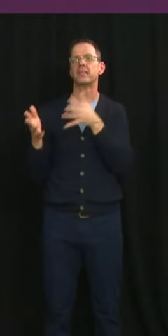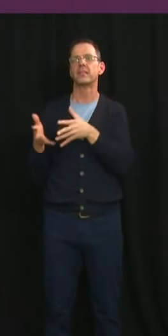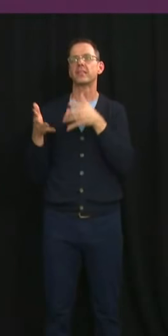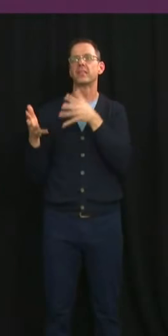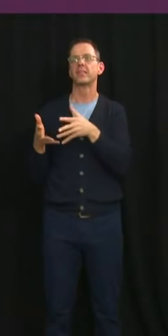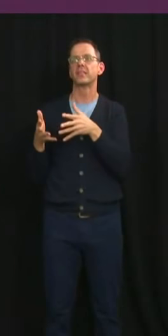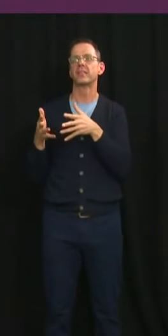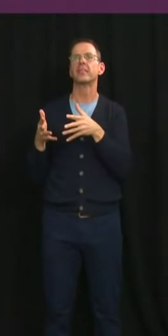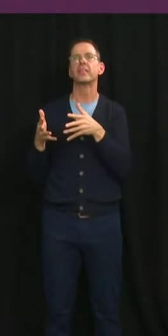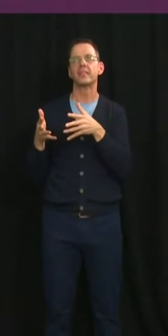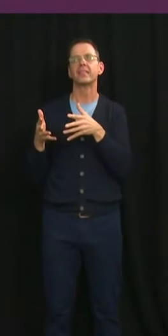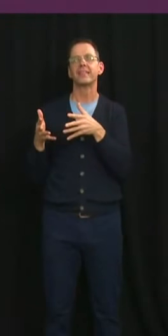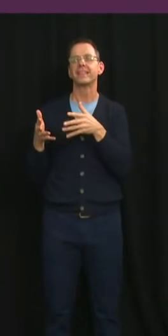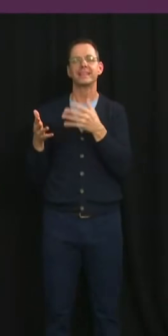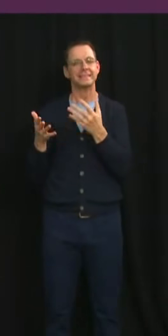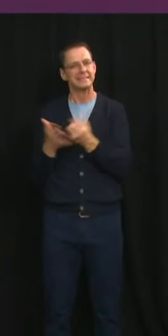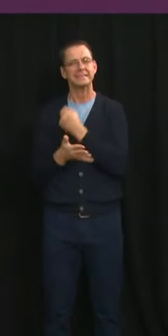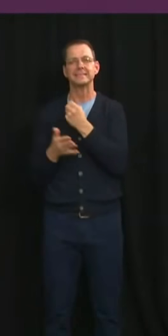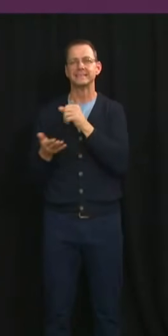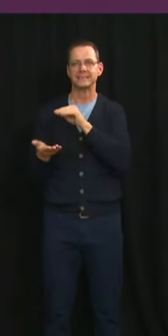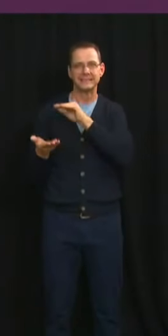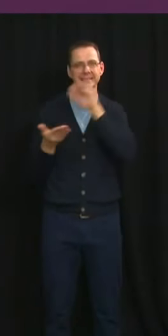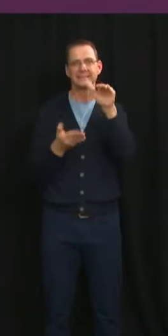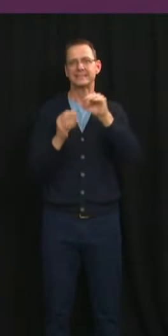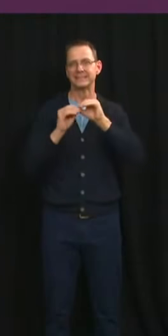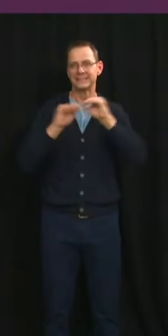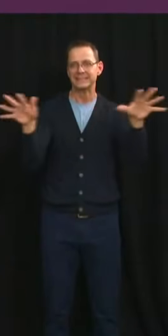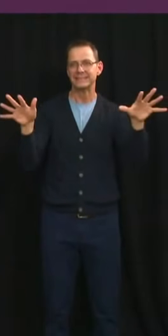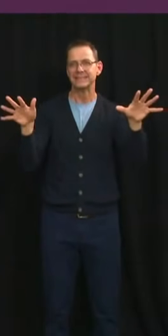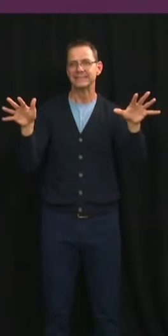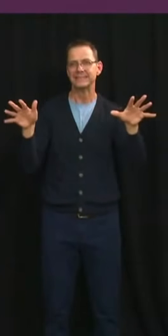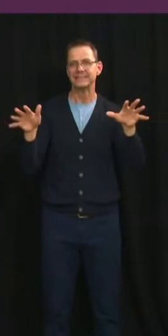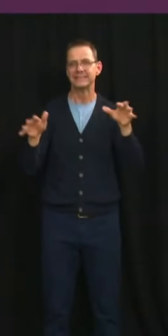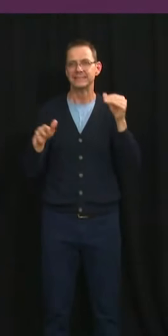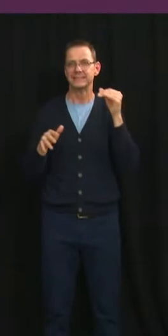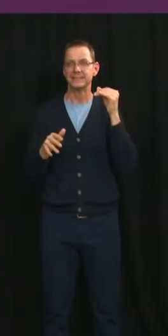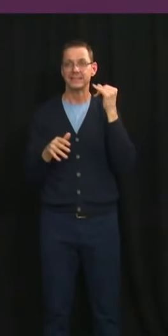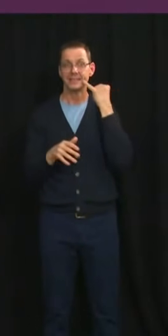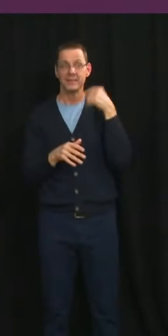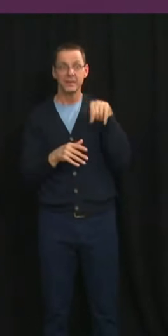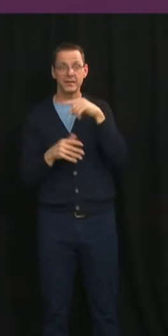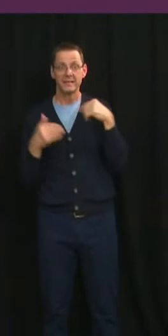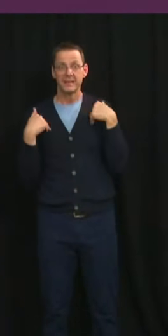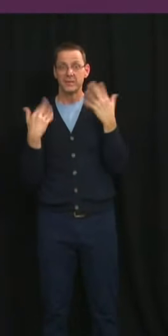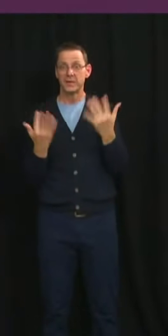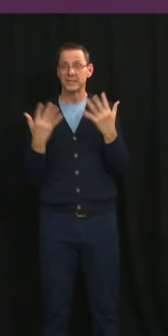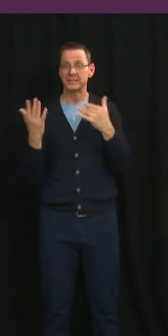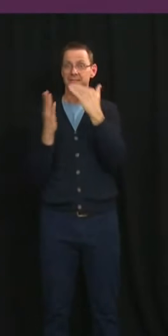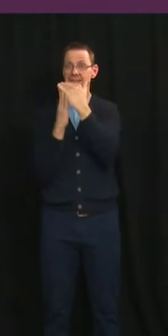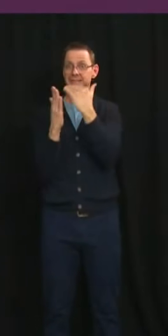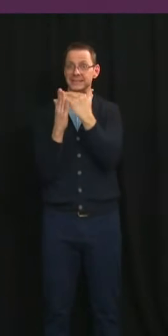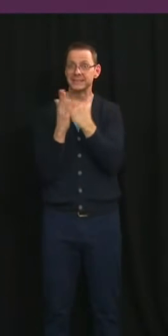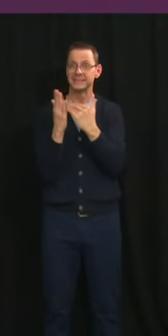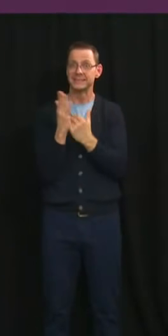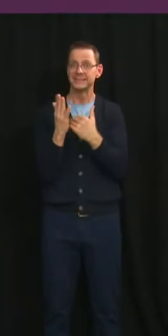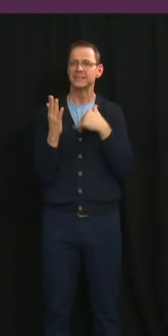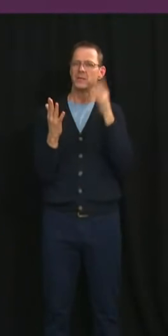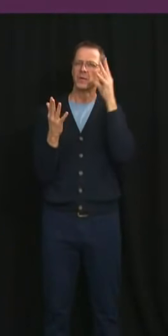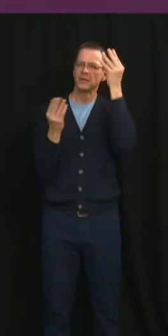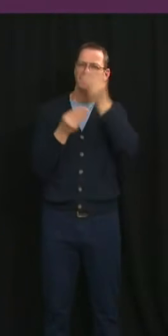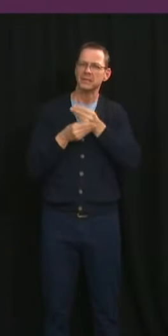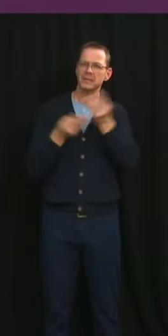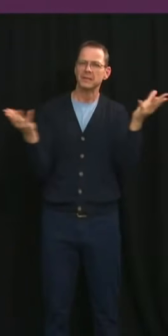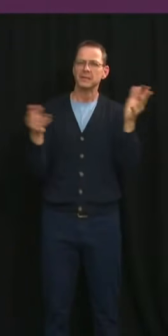to have the wait list, for them to be able to contact Albertans and get those vaccines in the arms of Albertans as quickly as